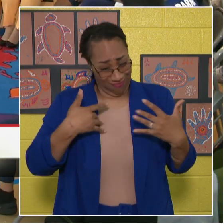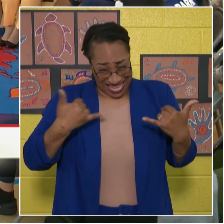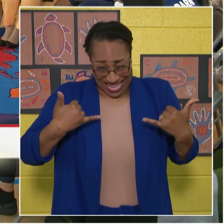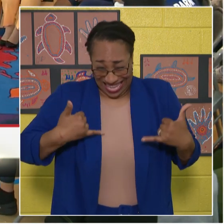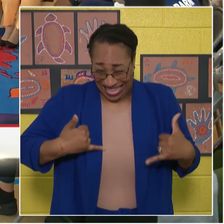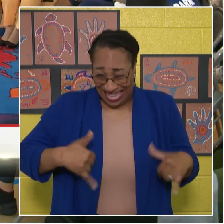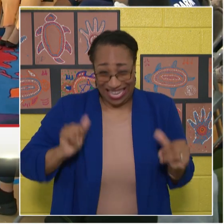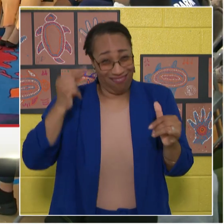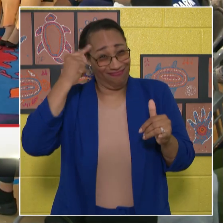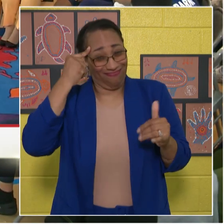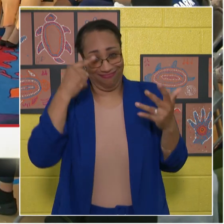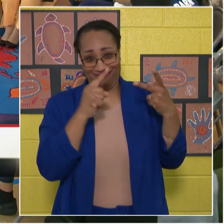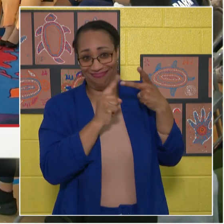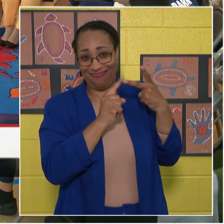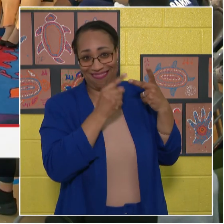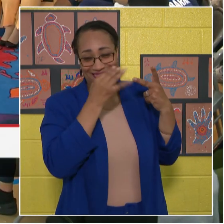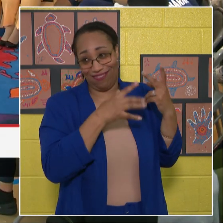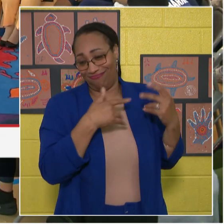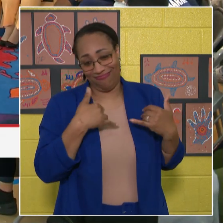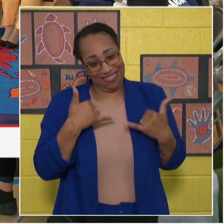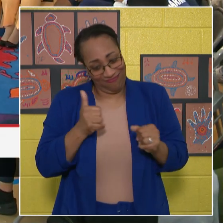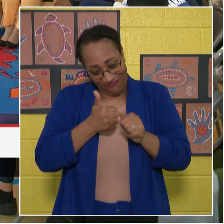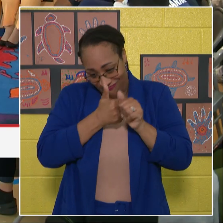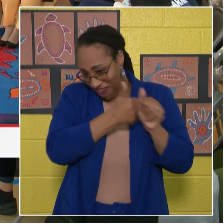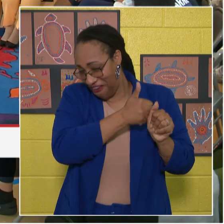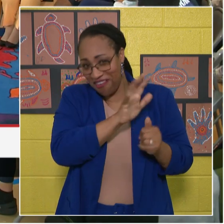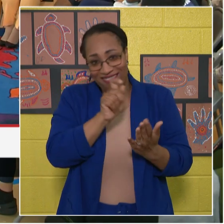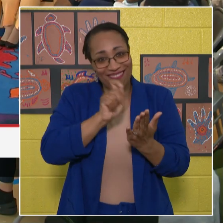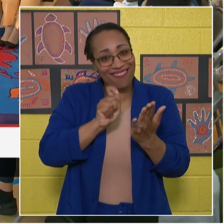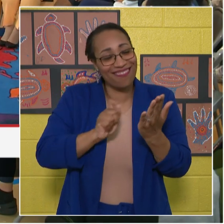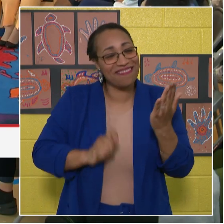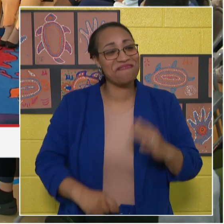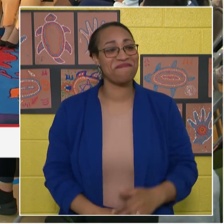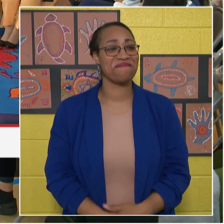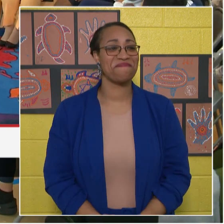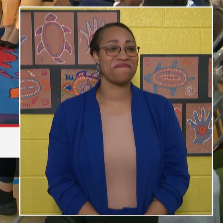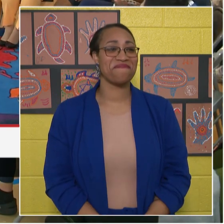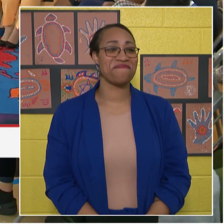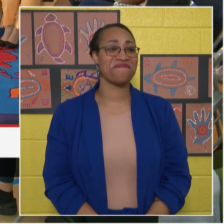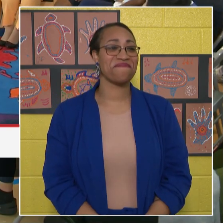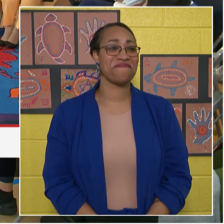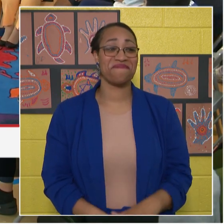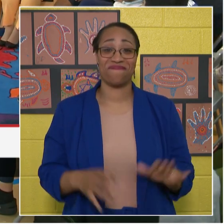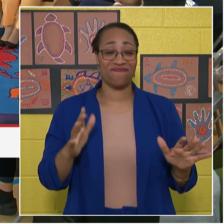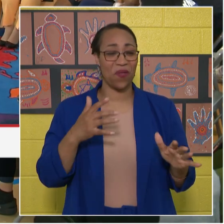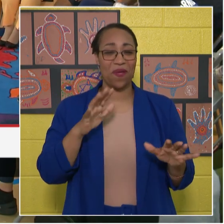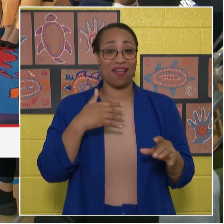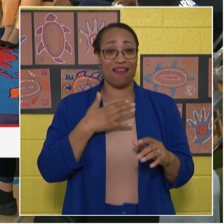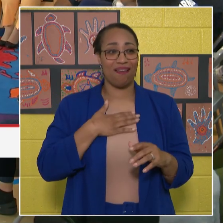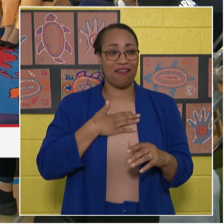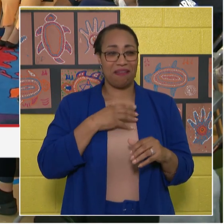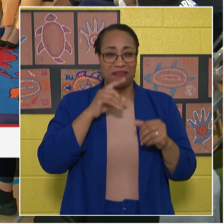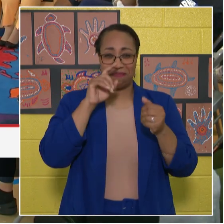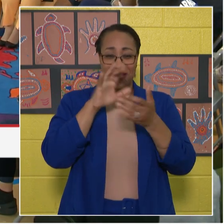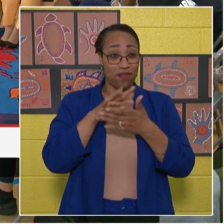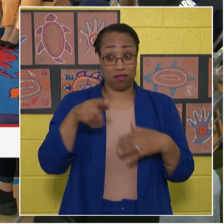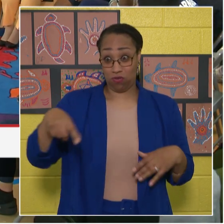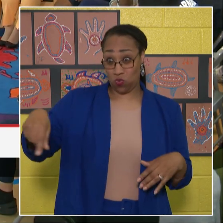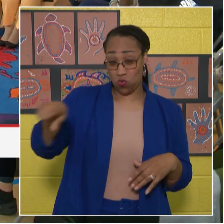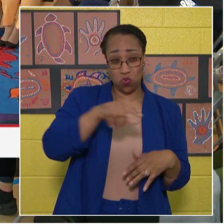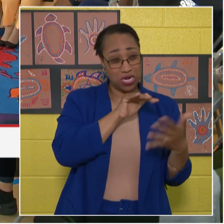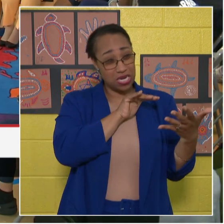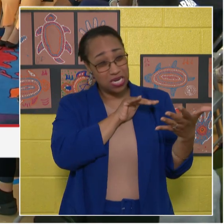cogent argument. And so I believe no matter what you study or where you go to college,